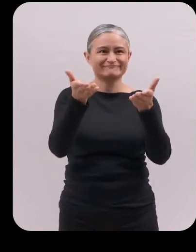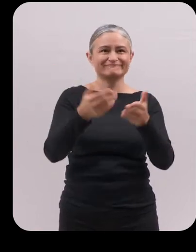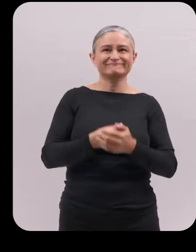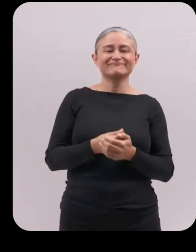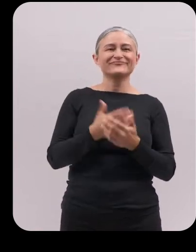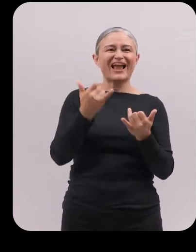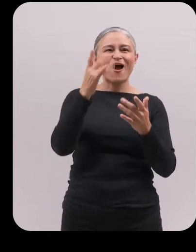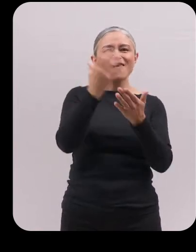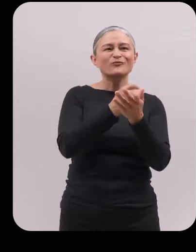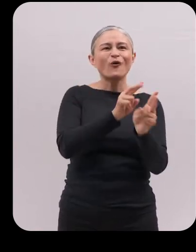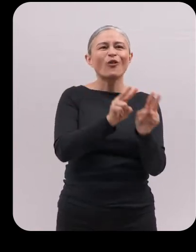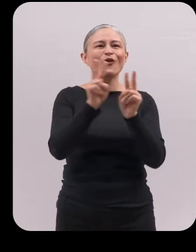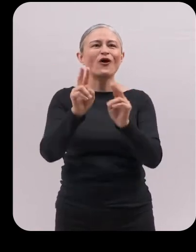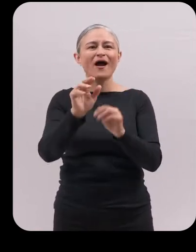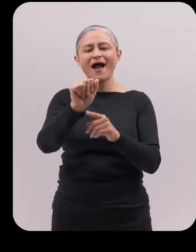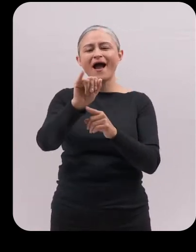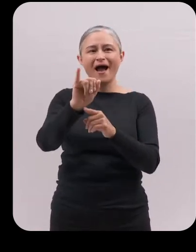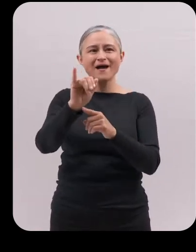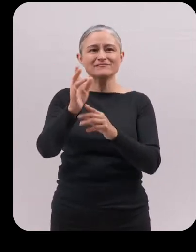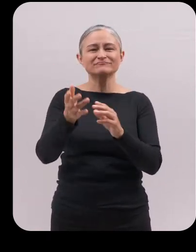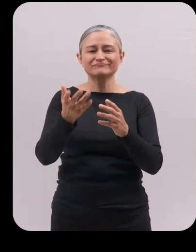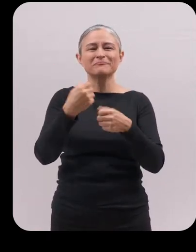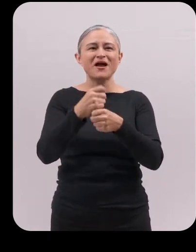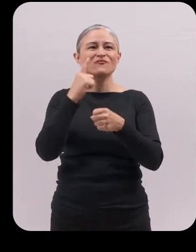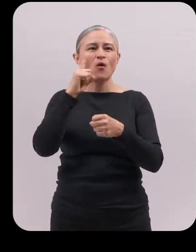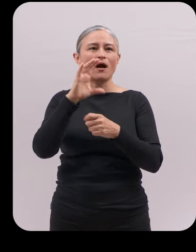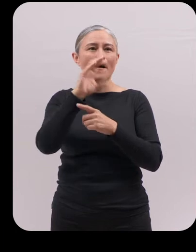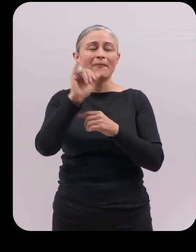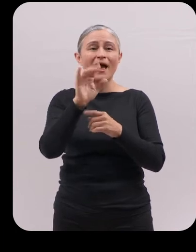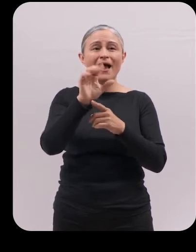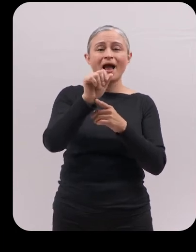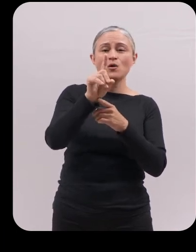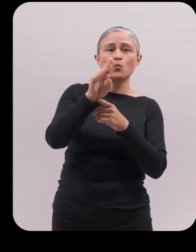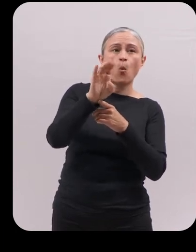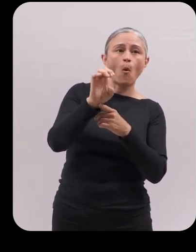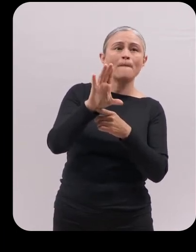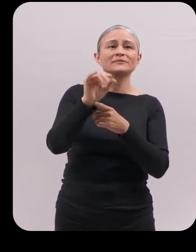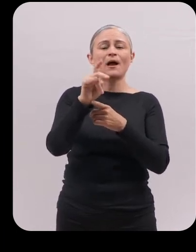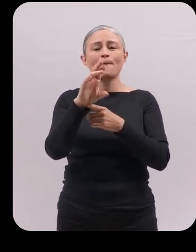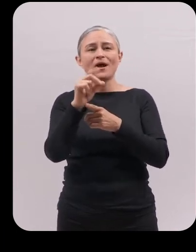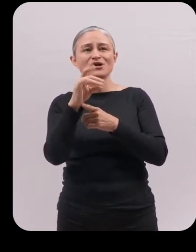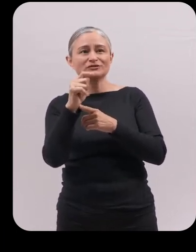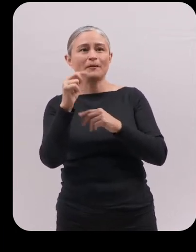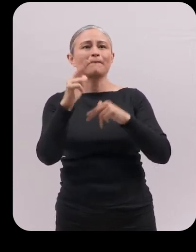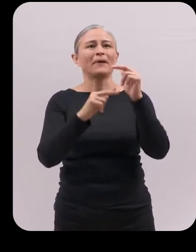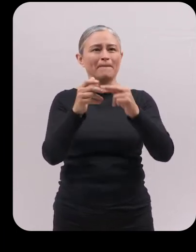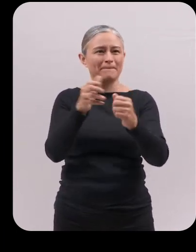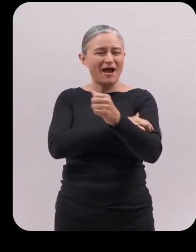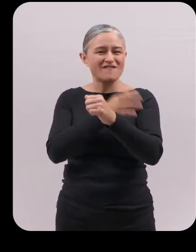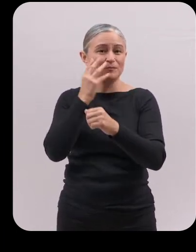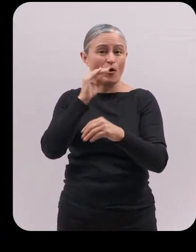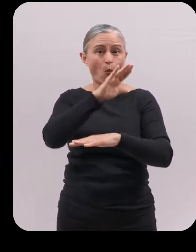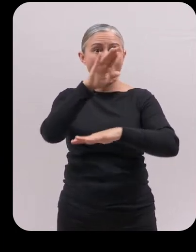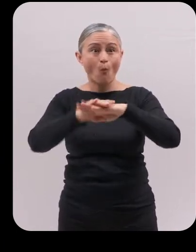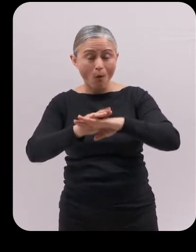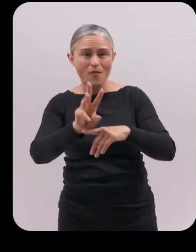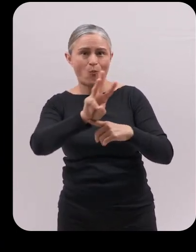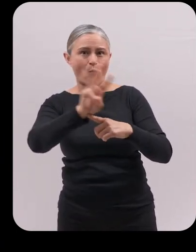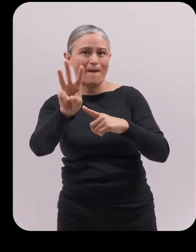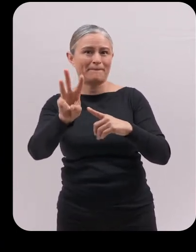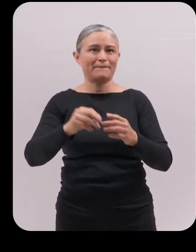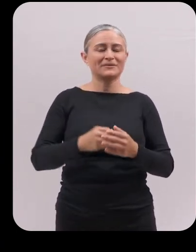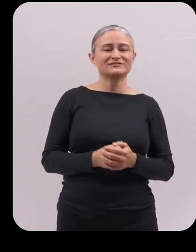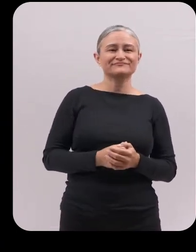look at how AI made it easier for companies like Adobe and CyberAgent to build powerful experiences on the web.